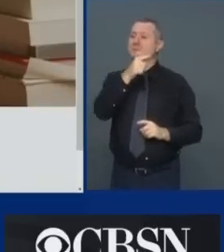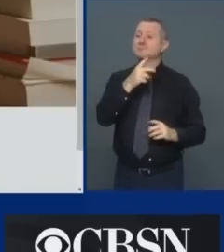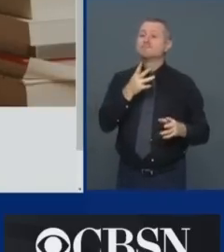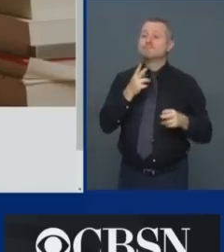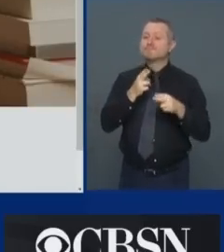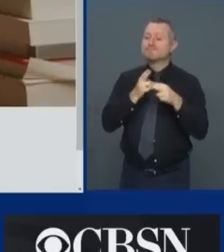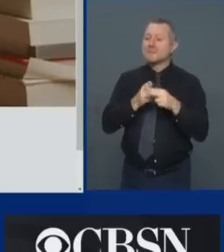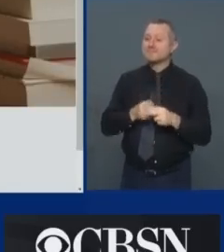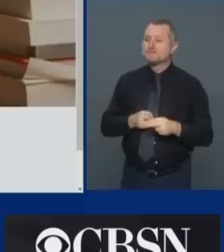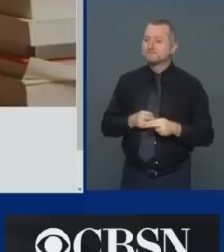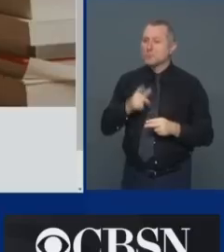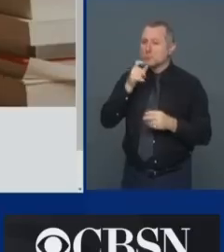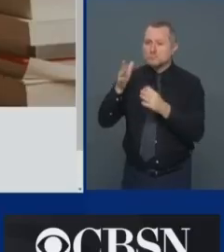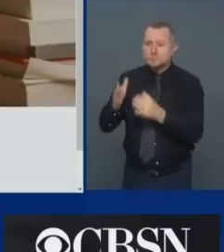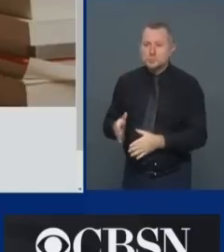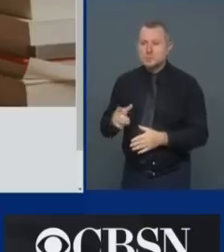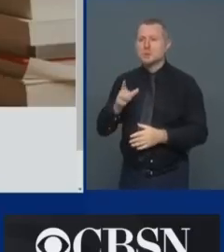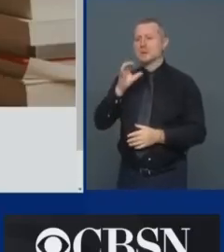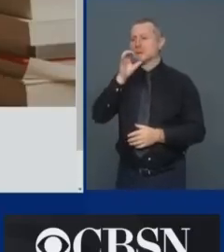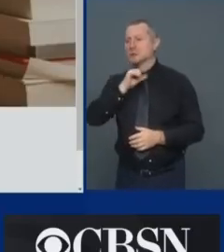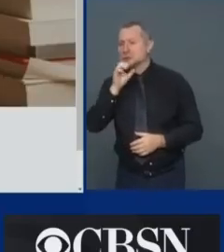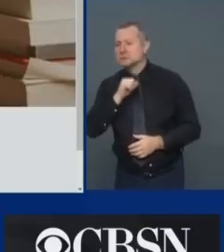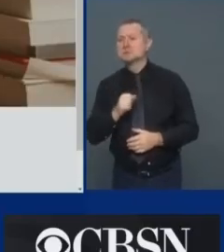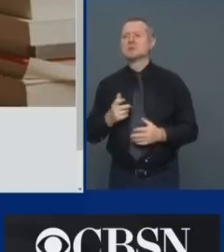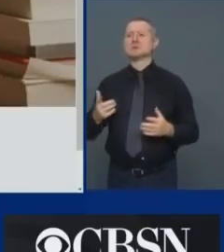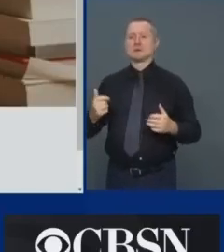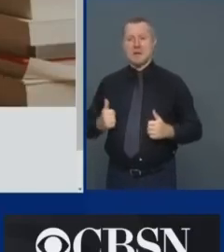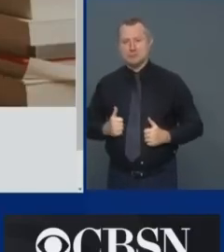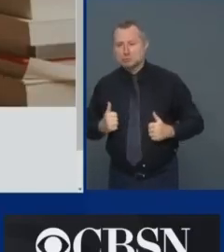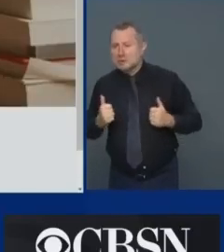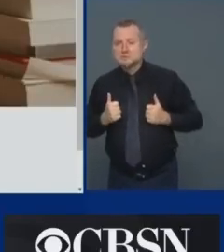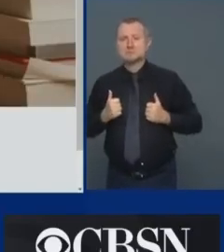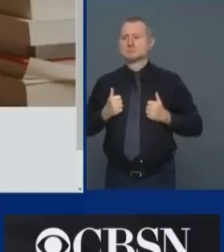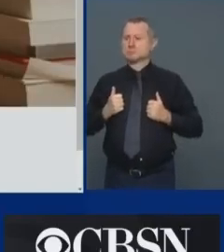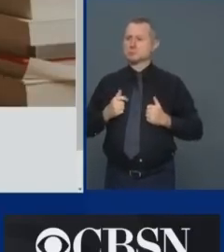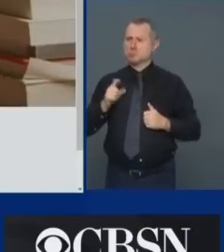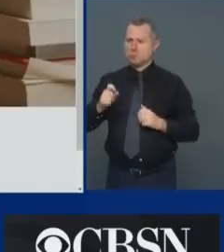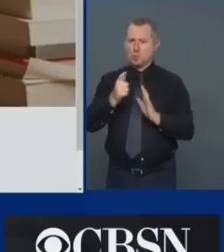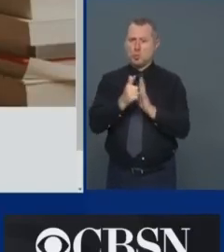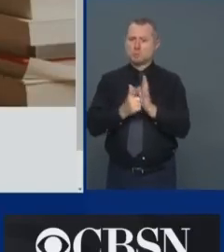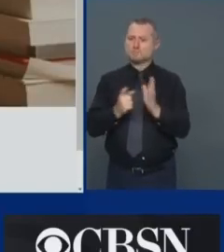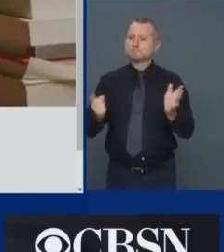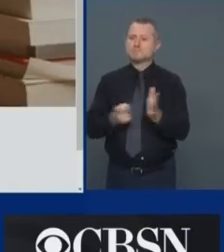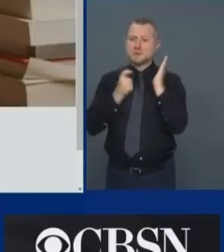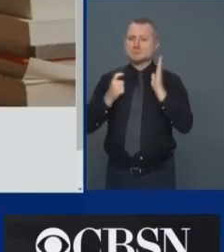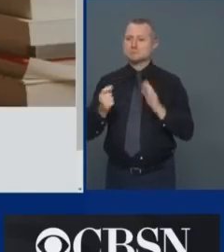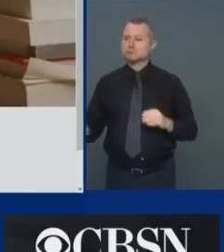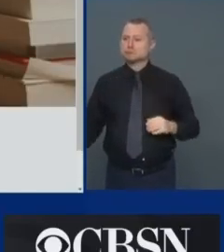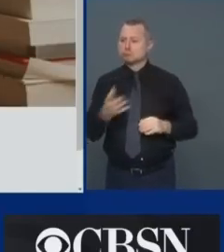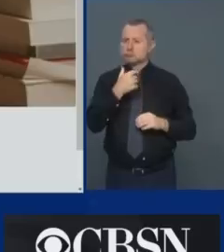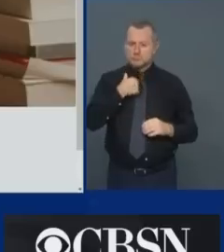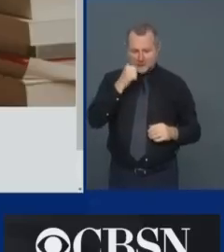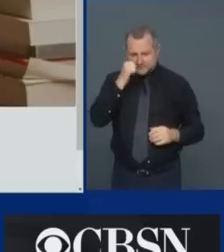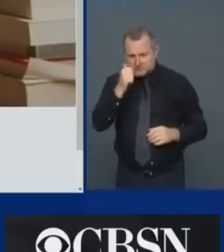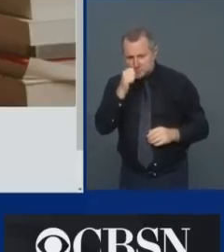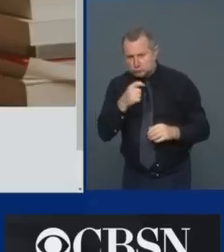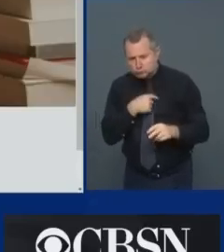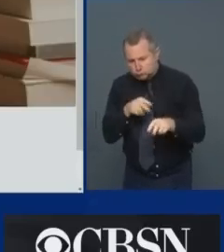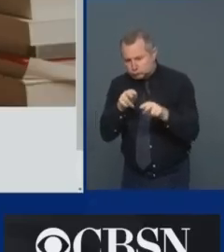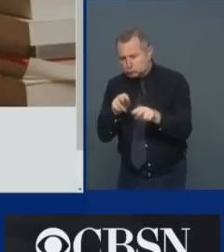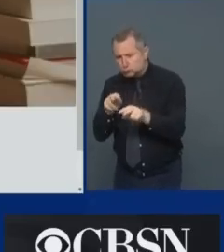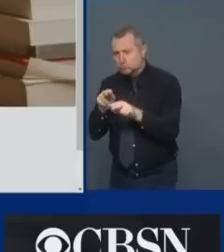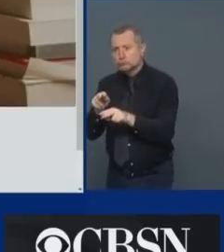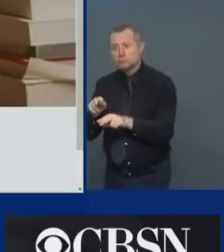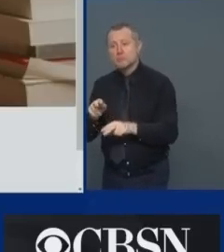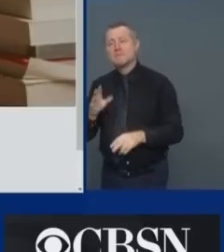the addresses of the individuals who are tested. We're required by law to do that. We track this daily. For example, of the 93,000 test